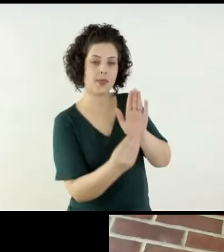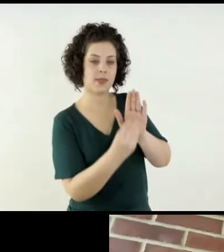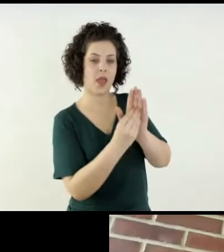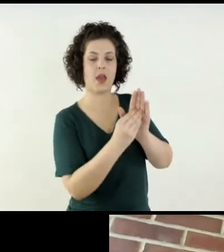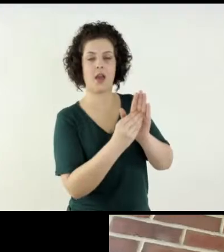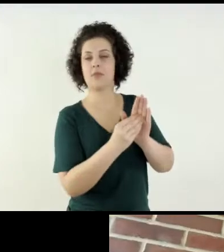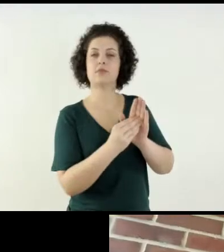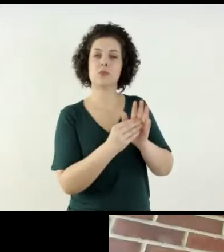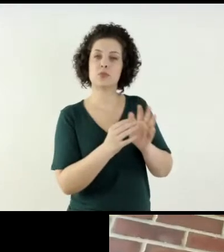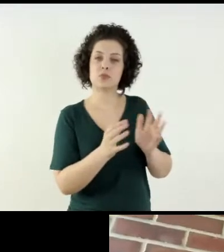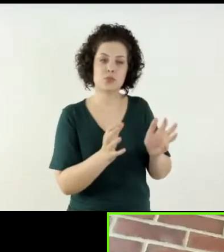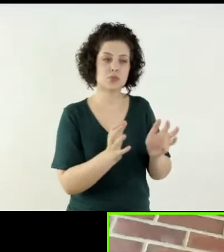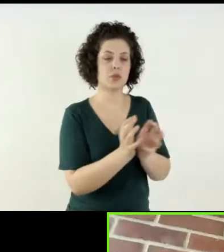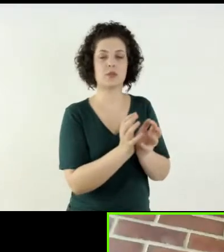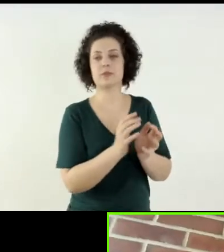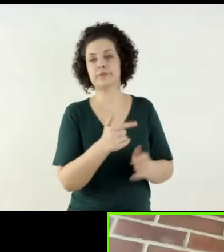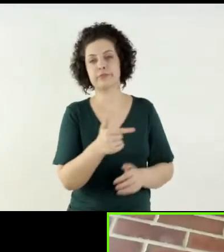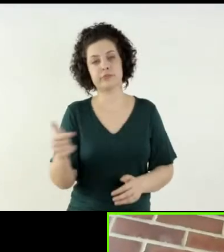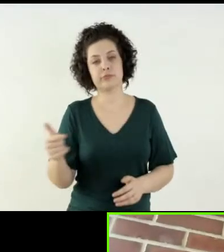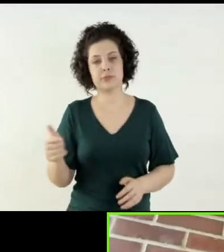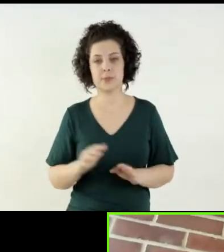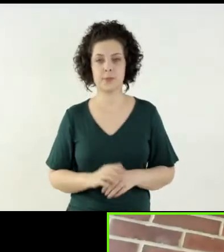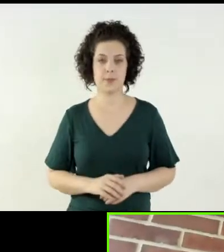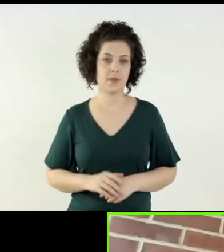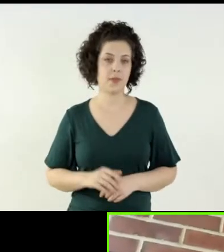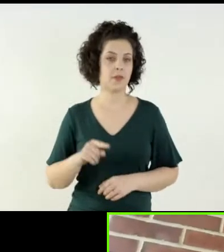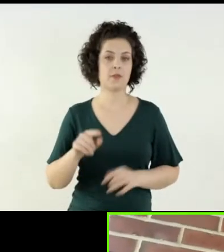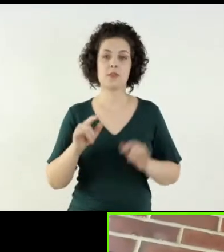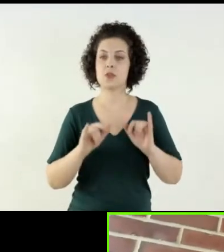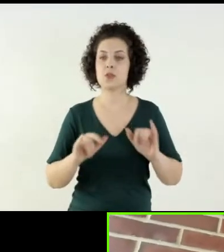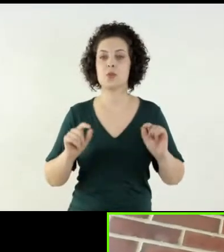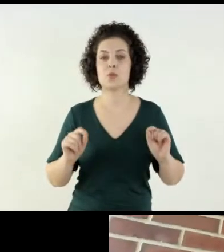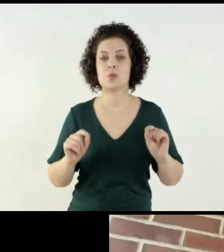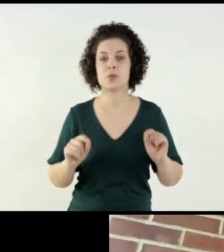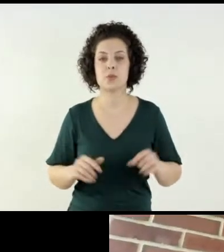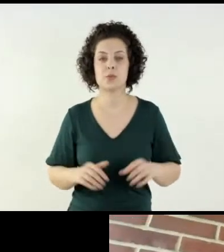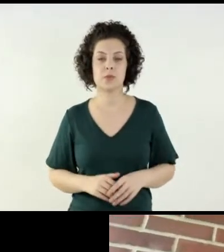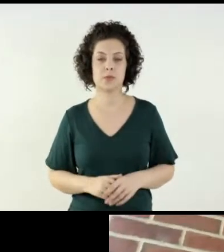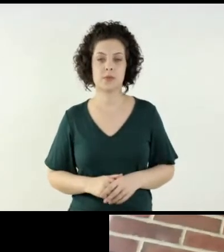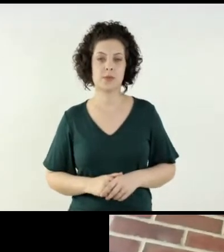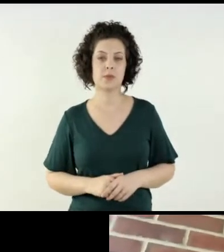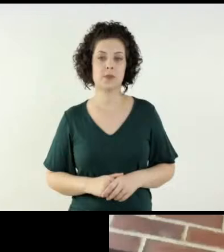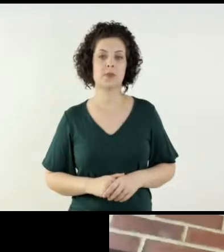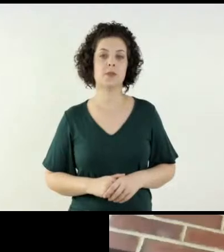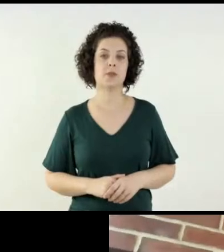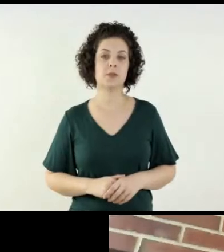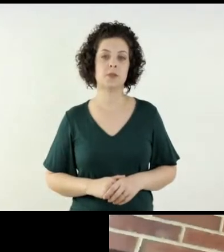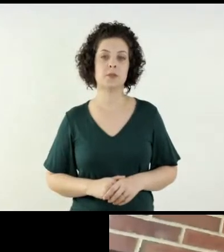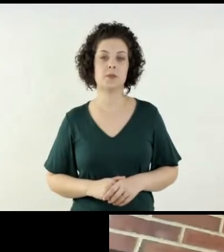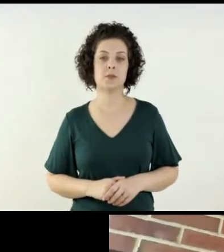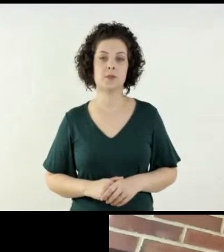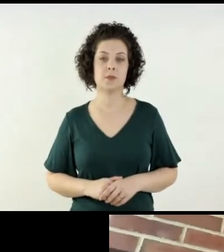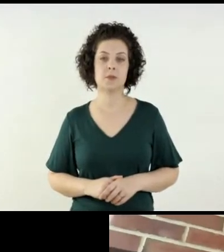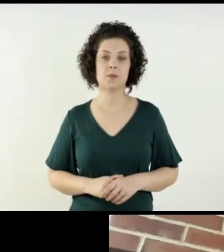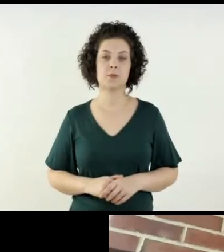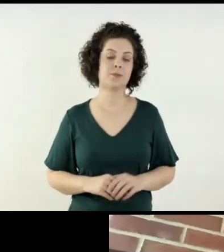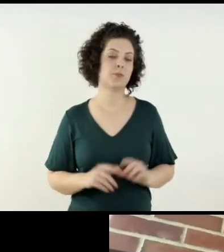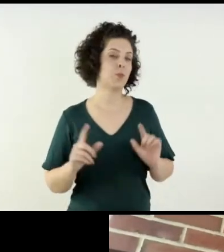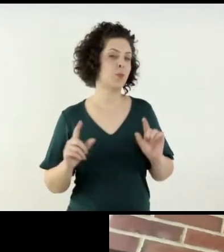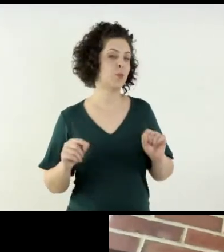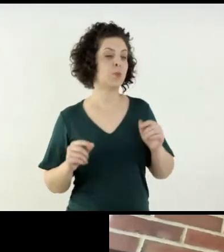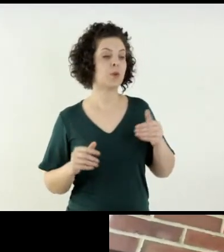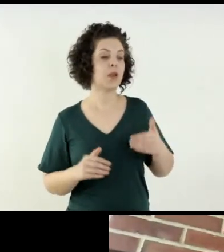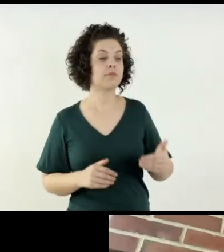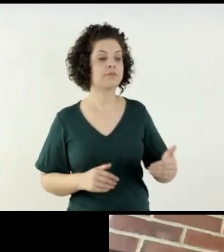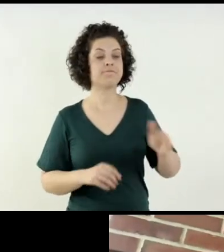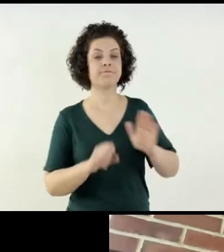say that will be 21st century's feminism most salient